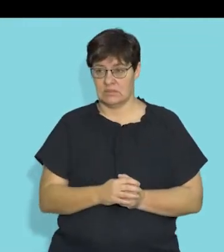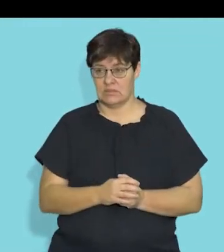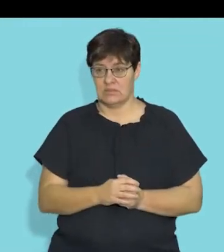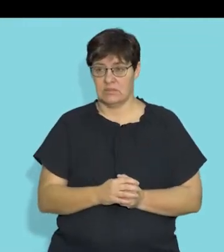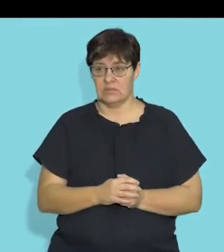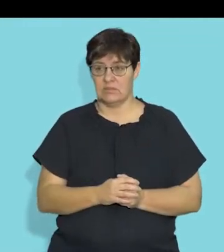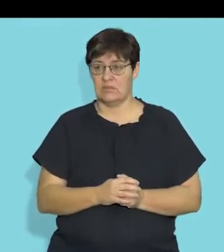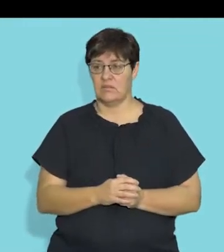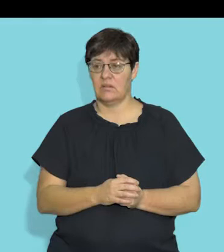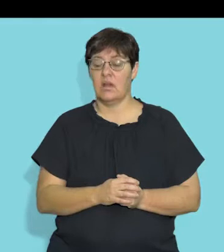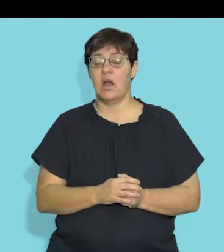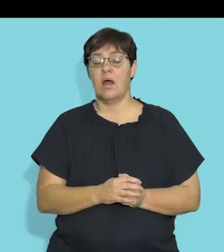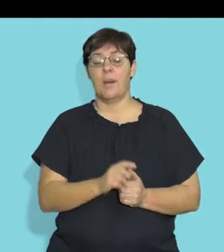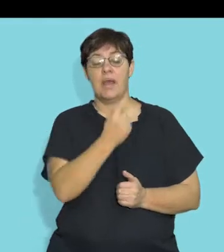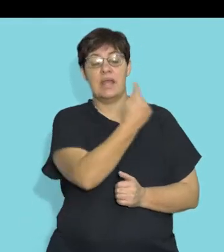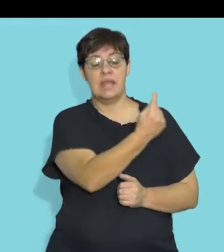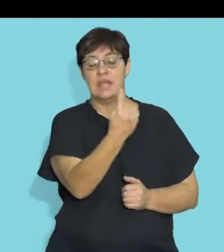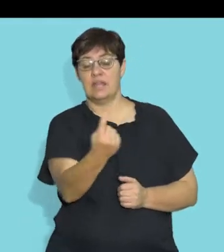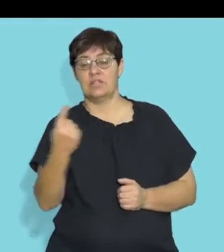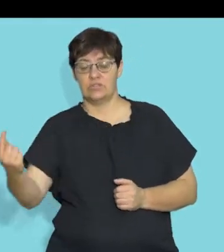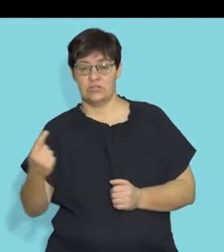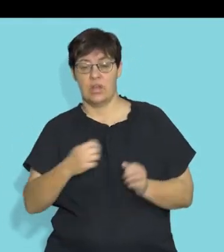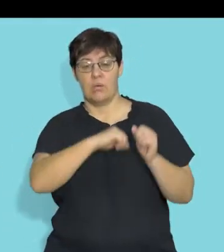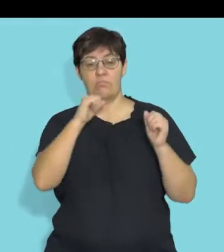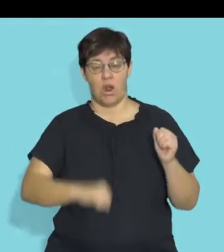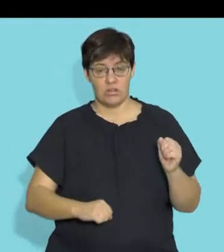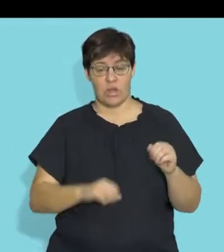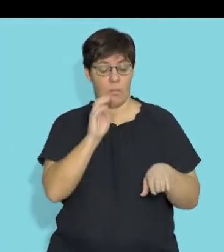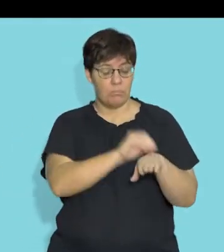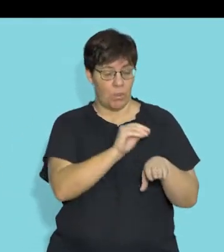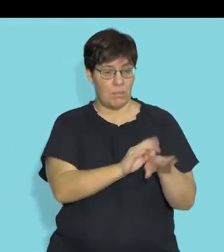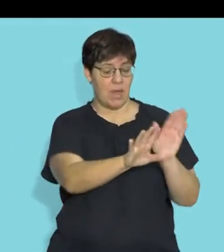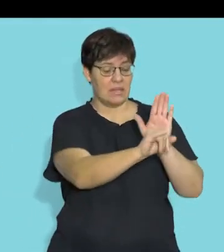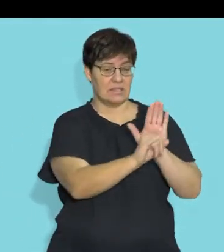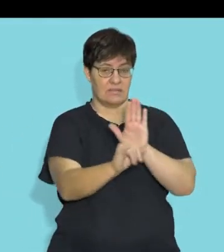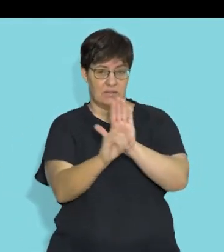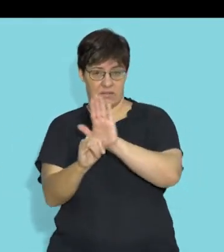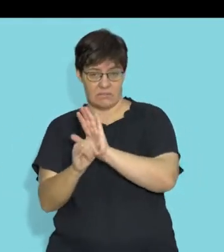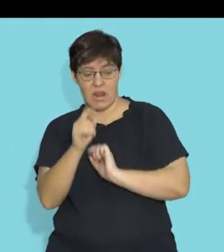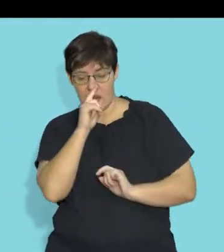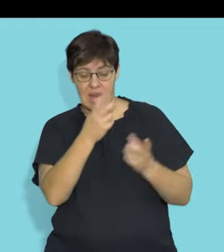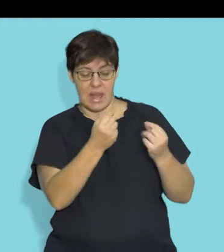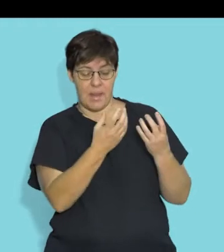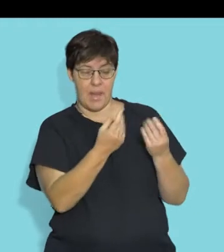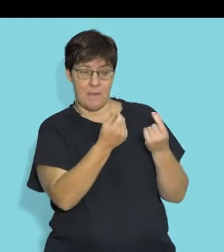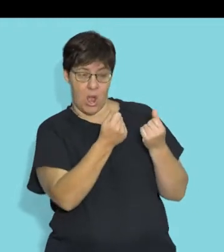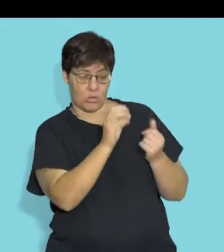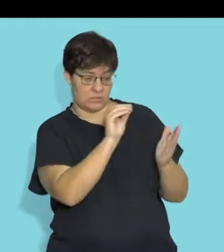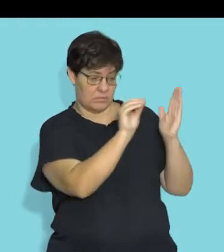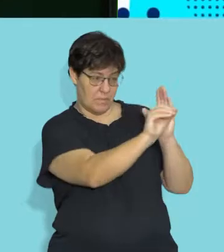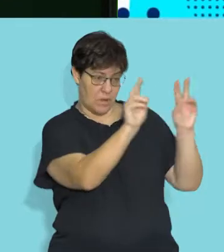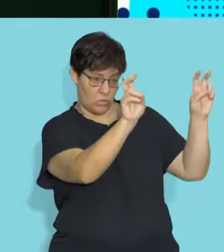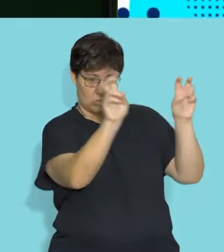identify a problem in each branch, quote figures, and offer solutions, right? So this